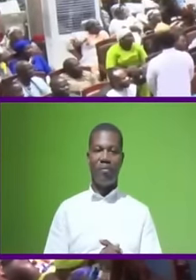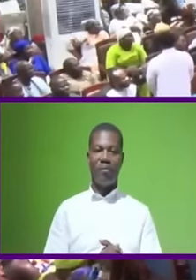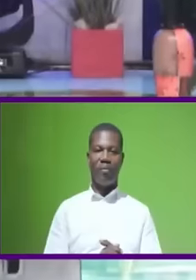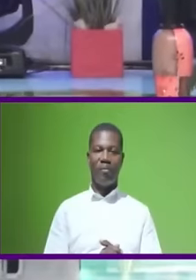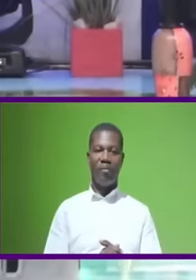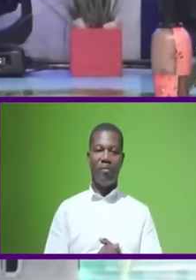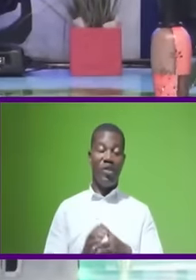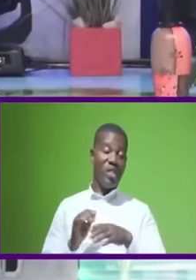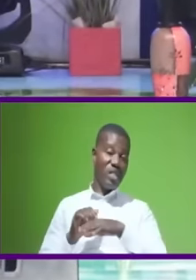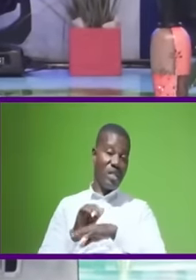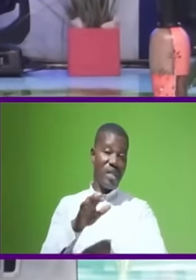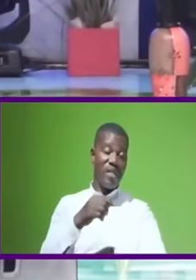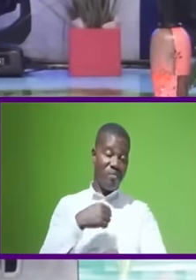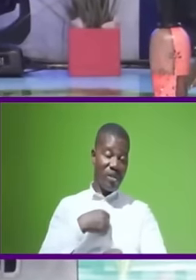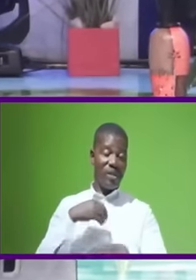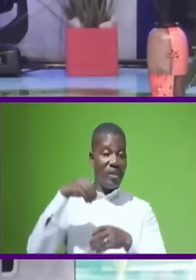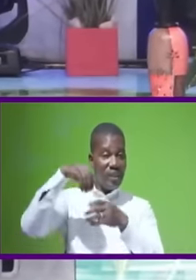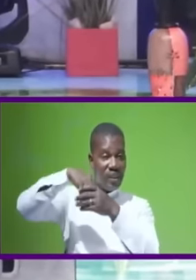Suma wasma mena womb.